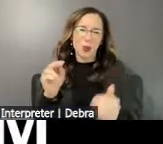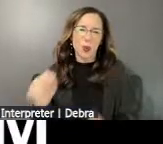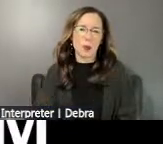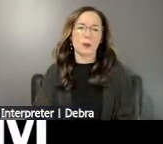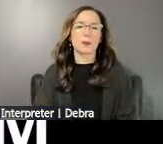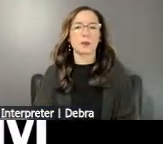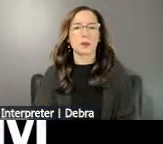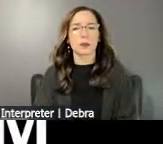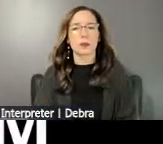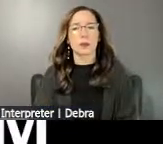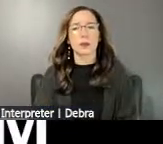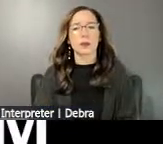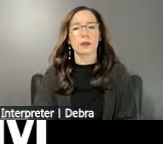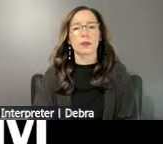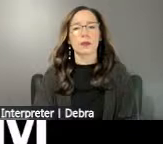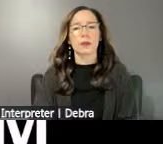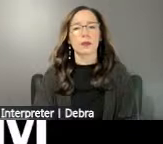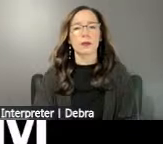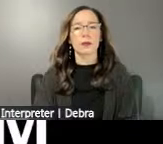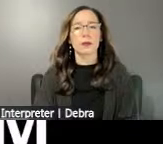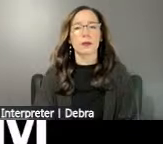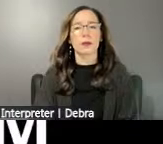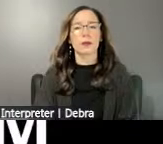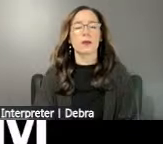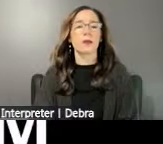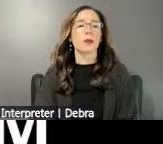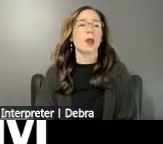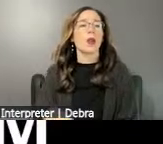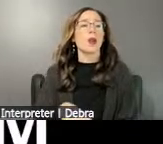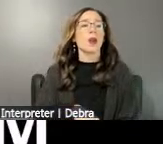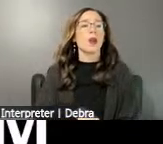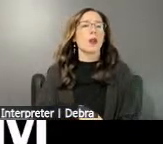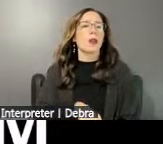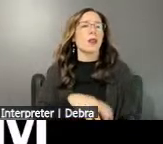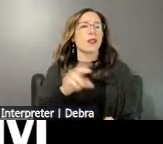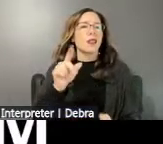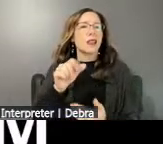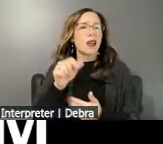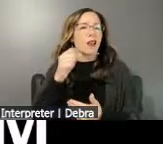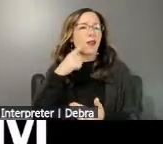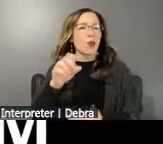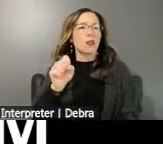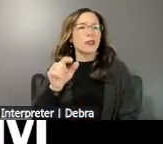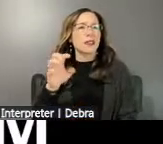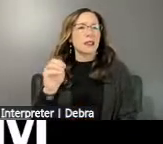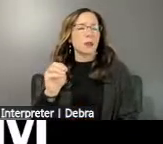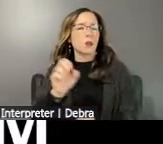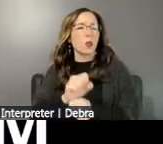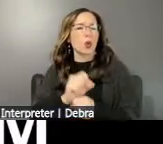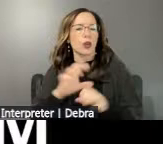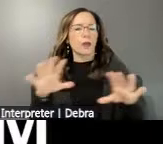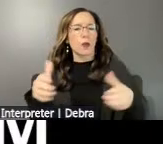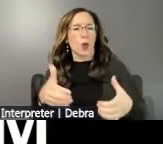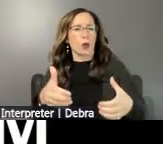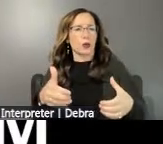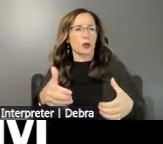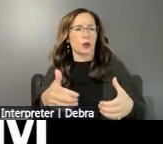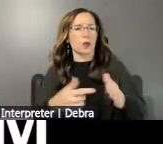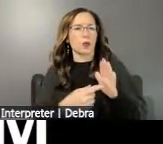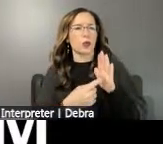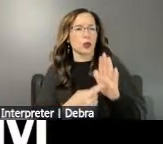national data on the STEM workforce, we see a mirroring of those results. Data from